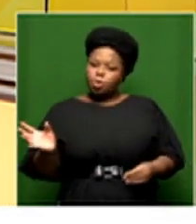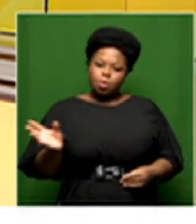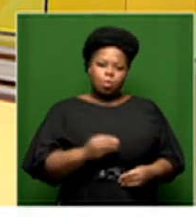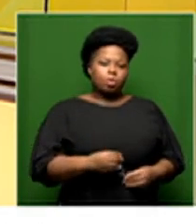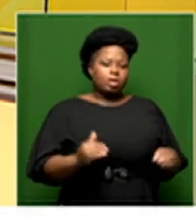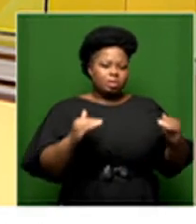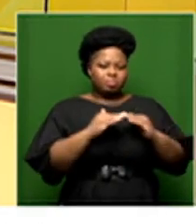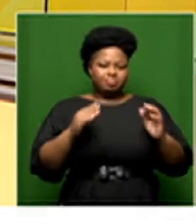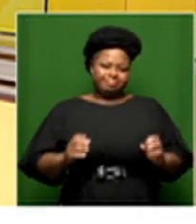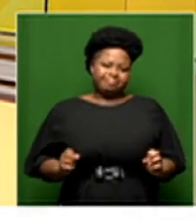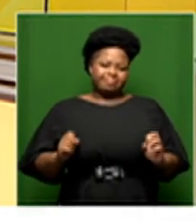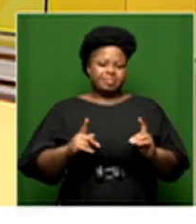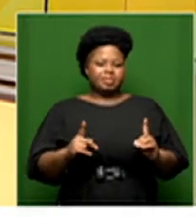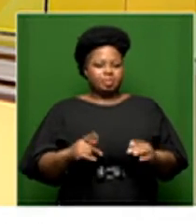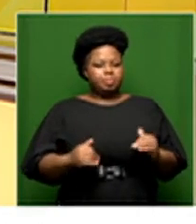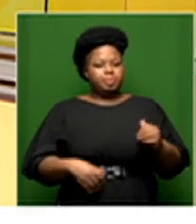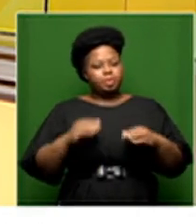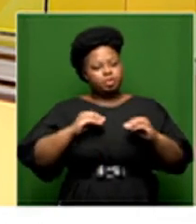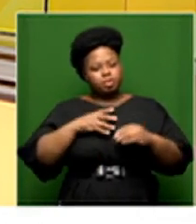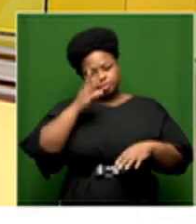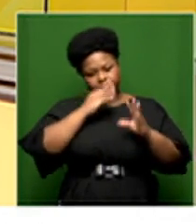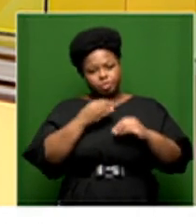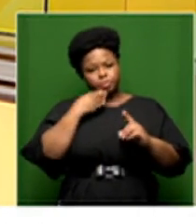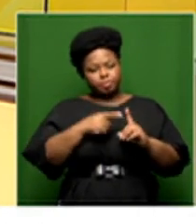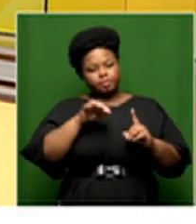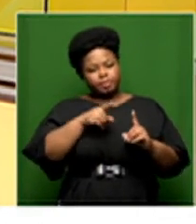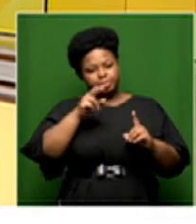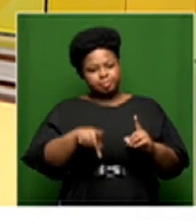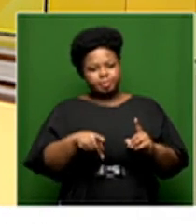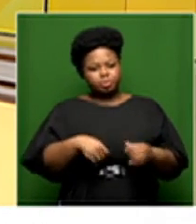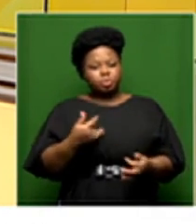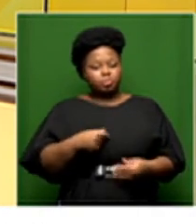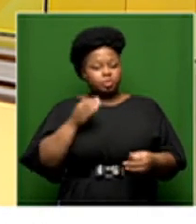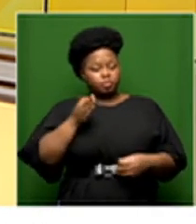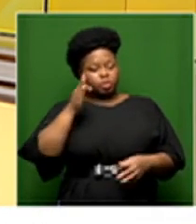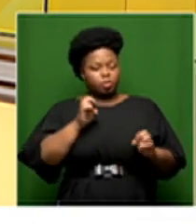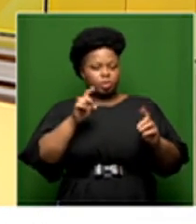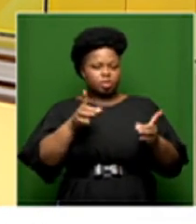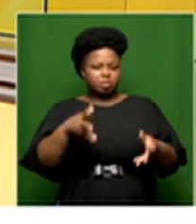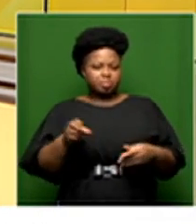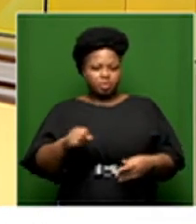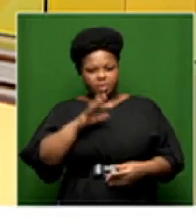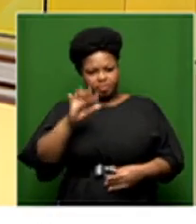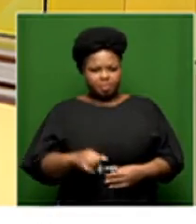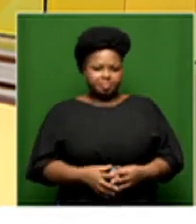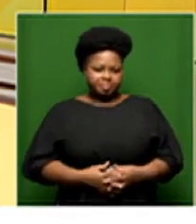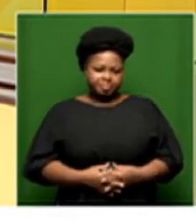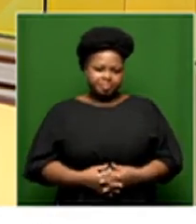got equal rights to learn and teach. We just spoke to Philip von Ziegler on the future of education right here in South Africa.